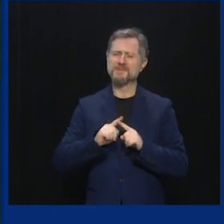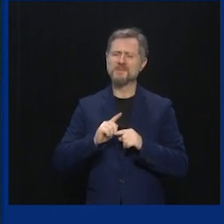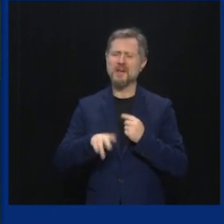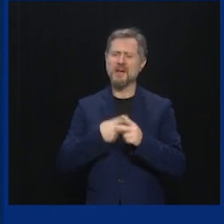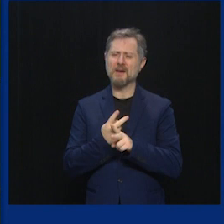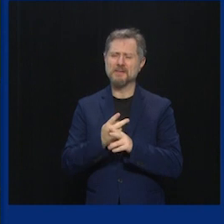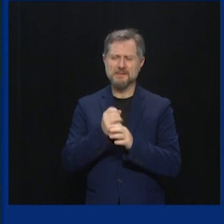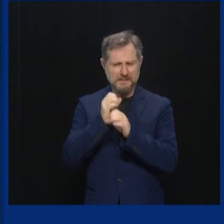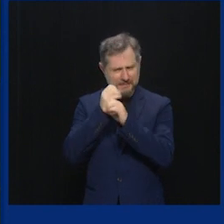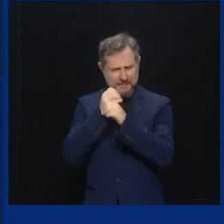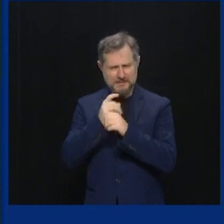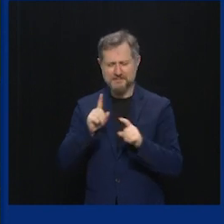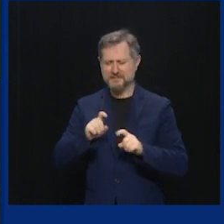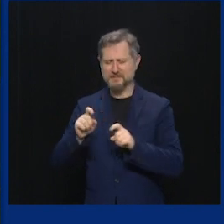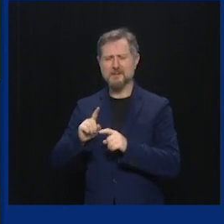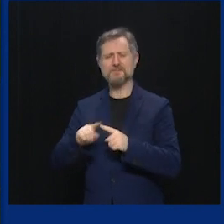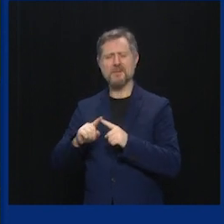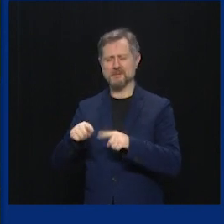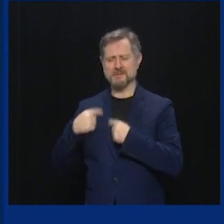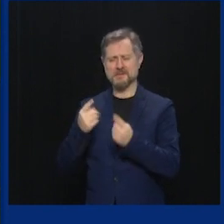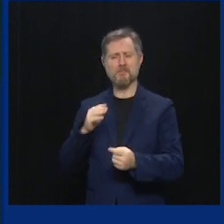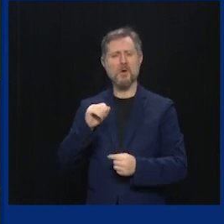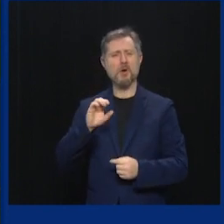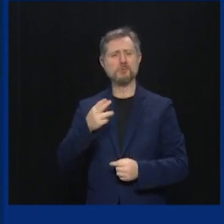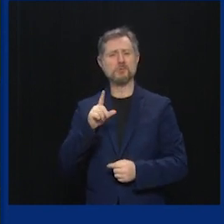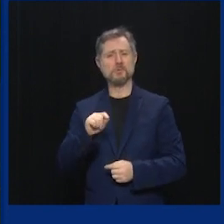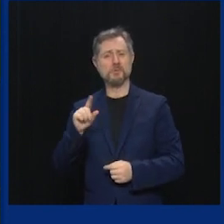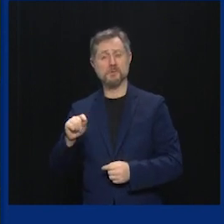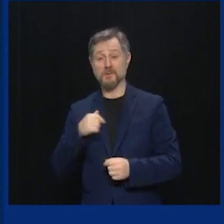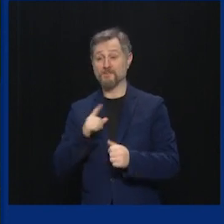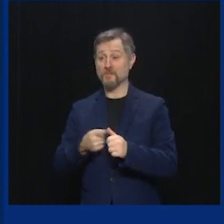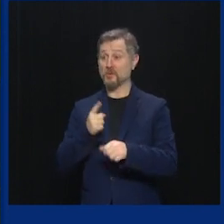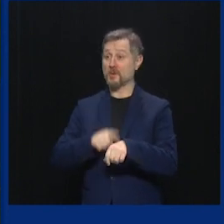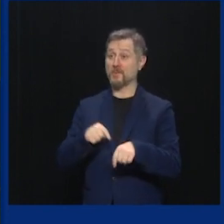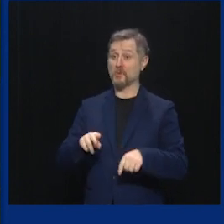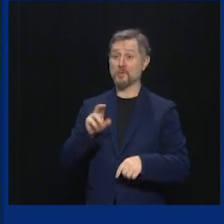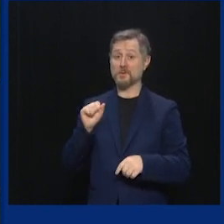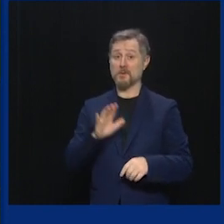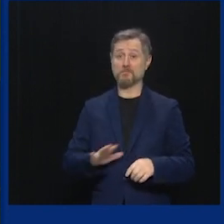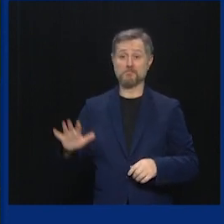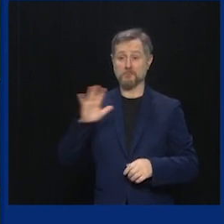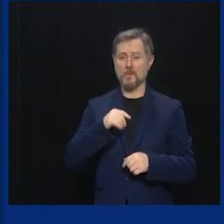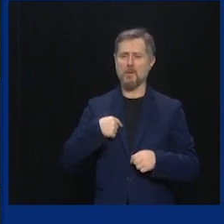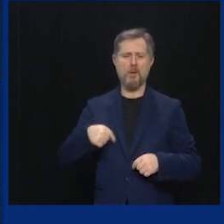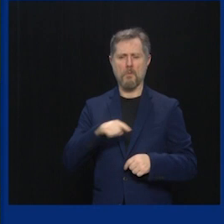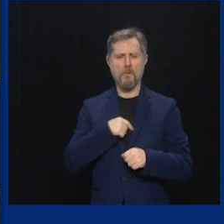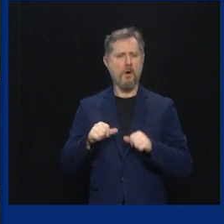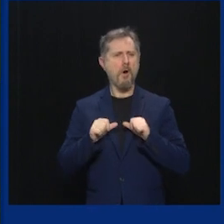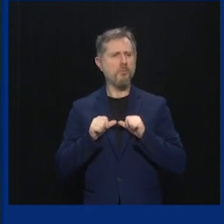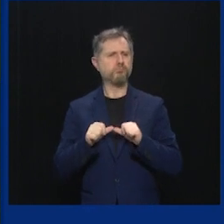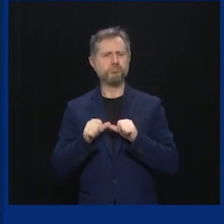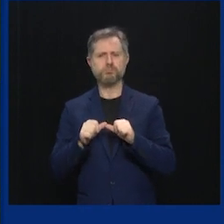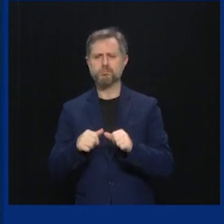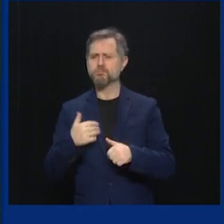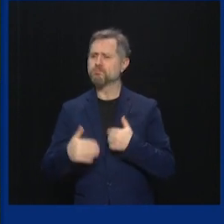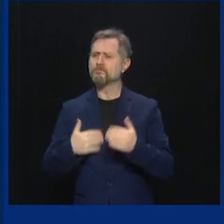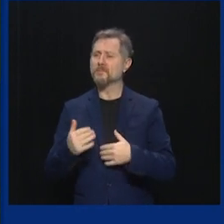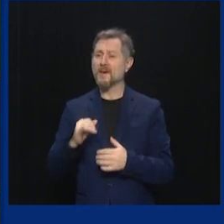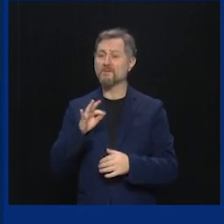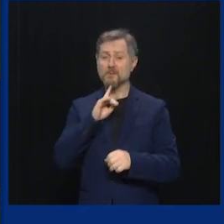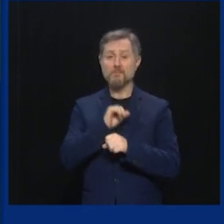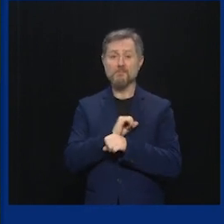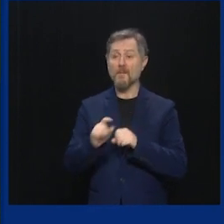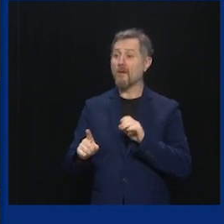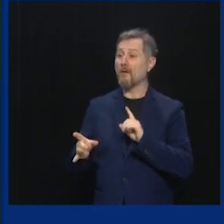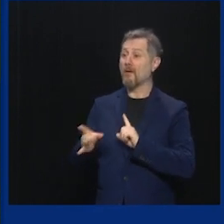March 2020, one of the earliest labs in the country to do this. And we do this continually on a subset of positive COVID specimens collected from